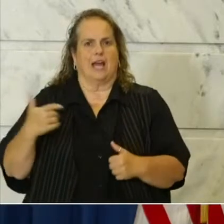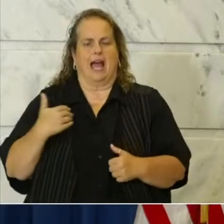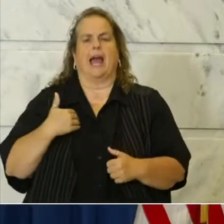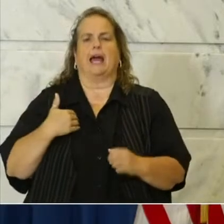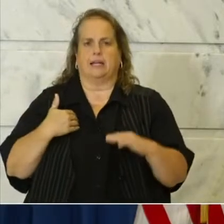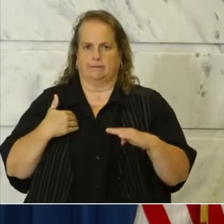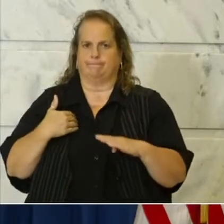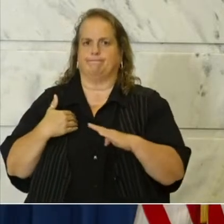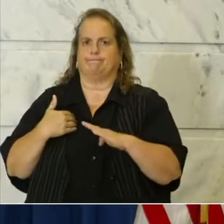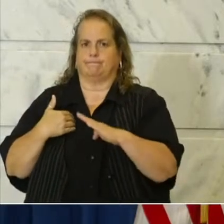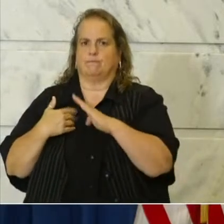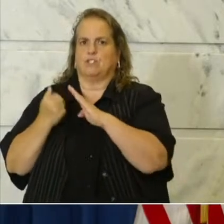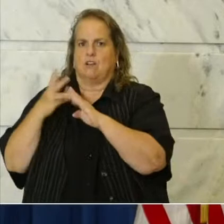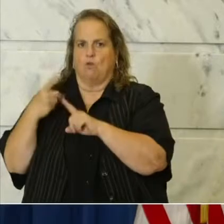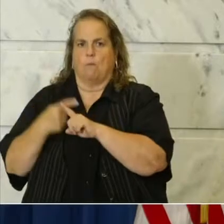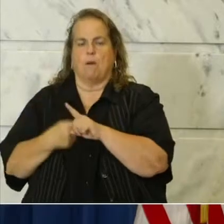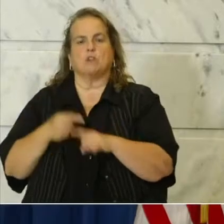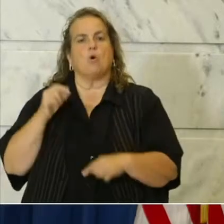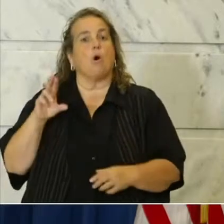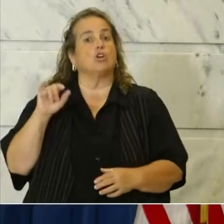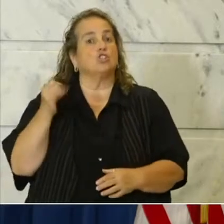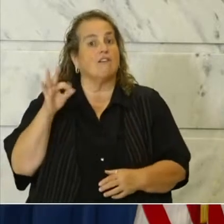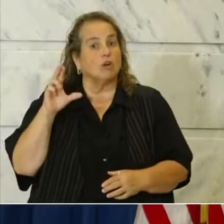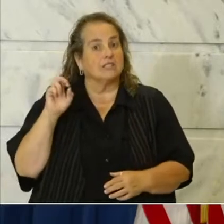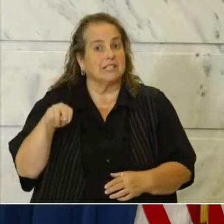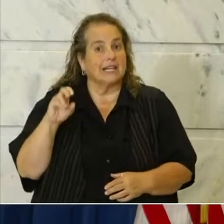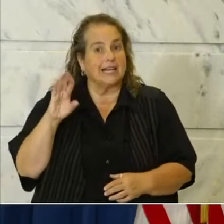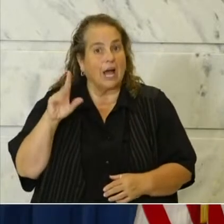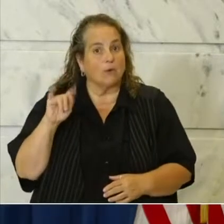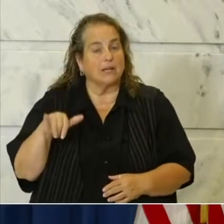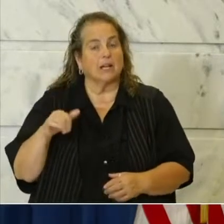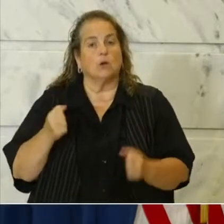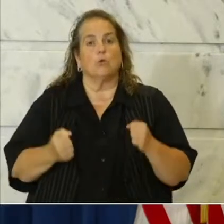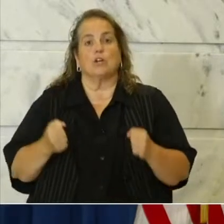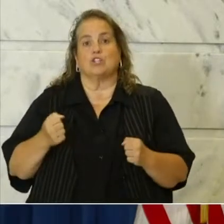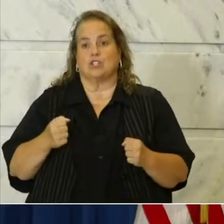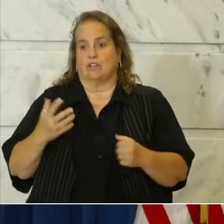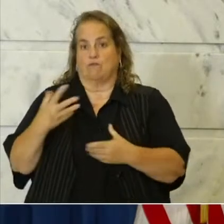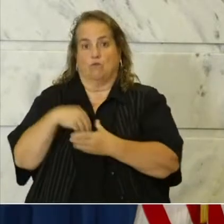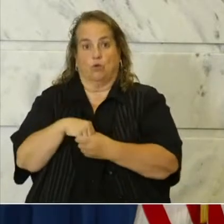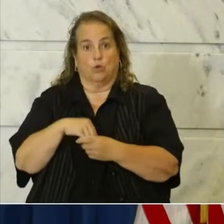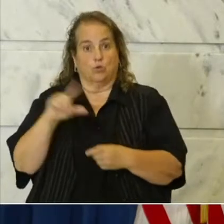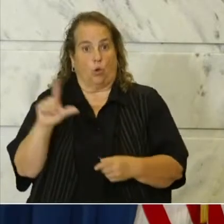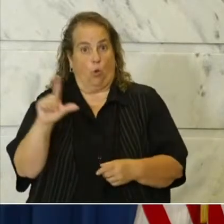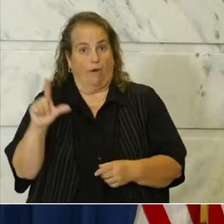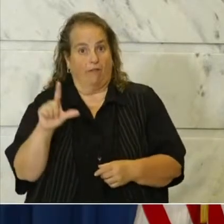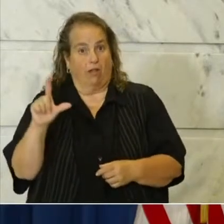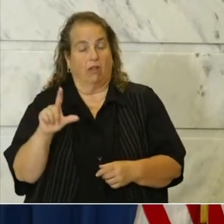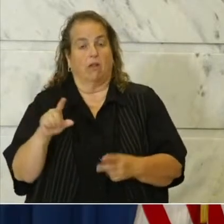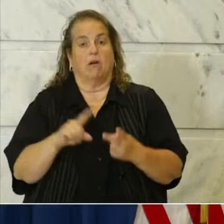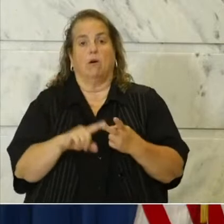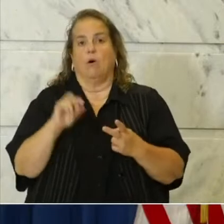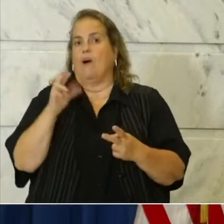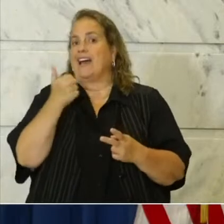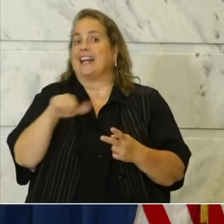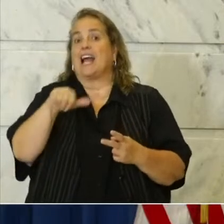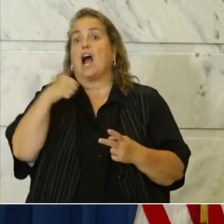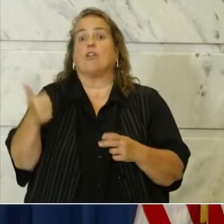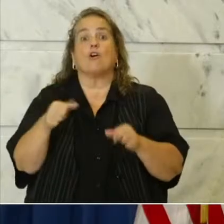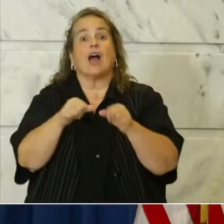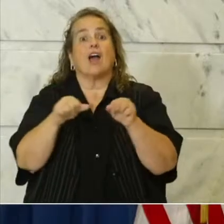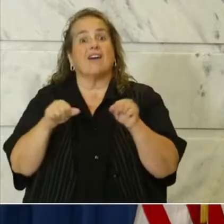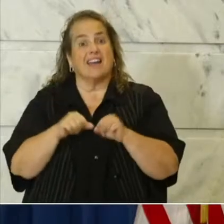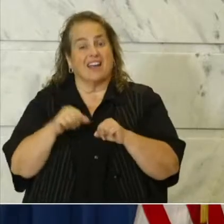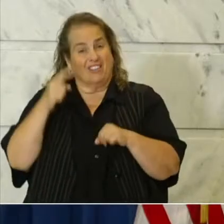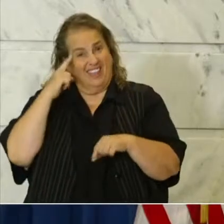in recent months, or Jefferson County, which encompasses Louisville, or any other area,